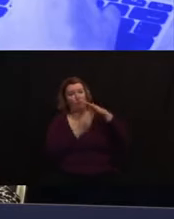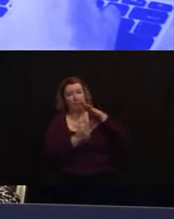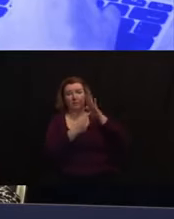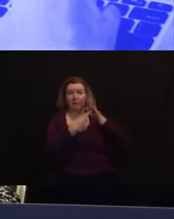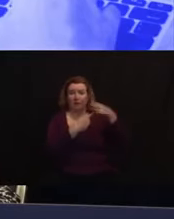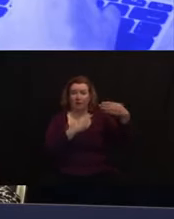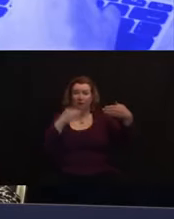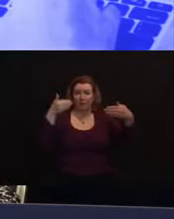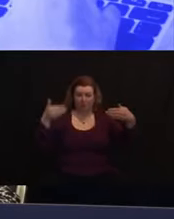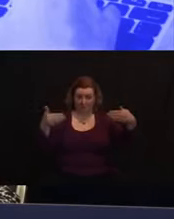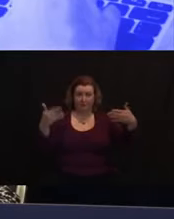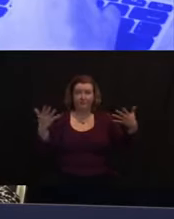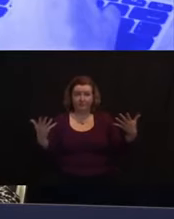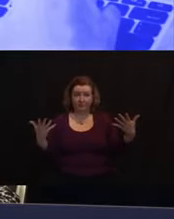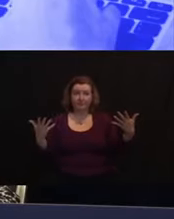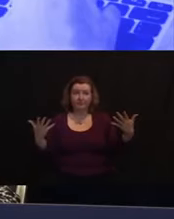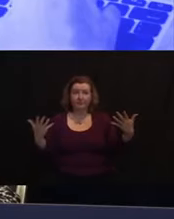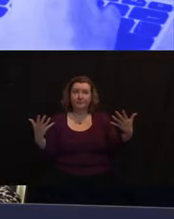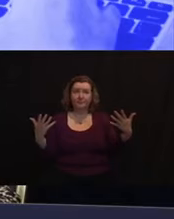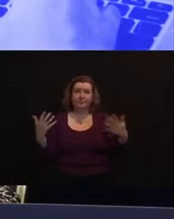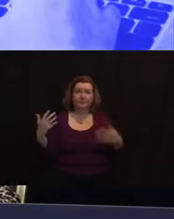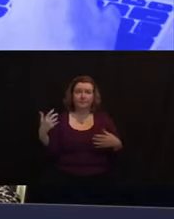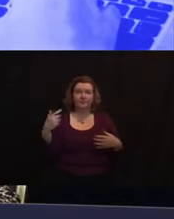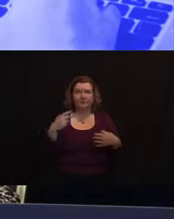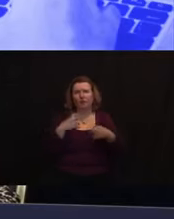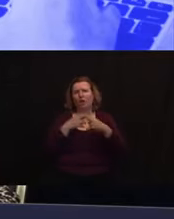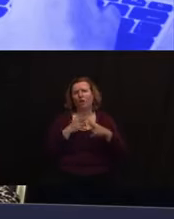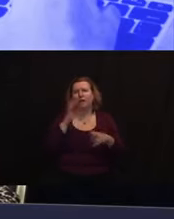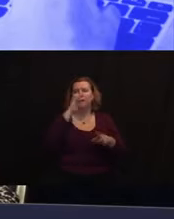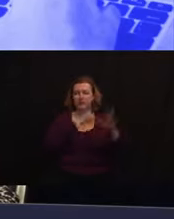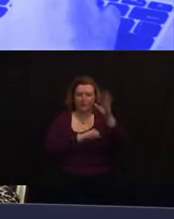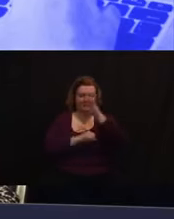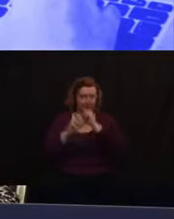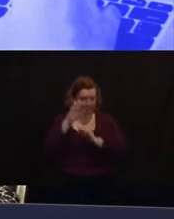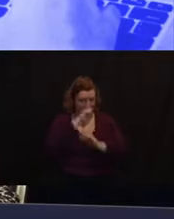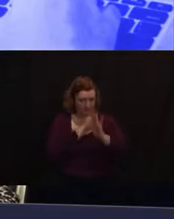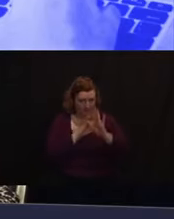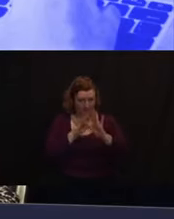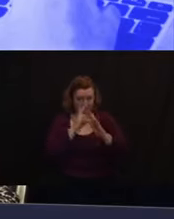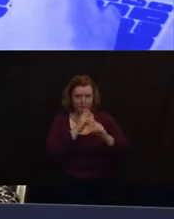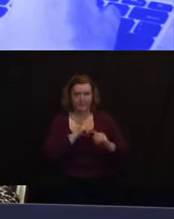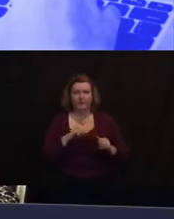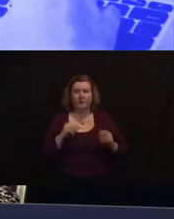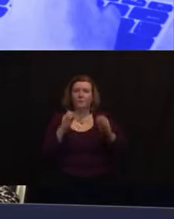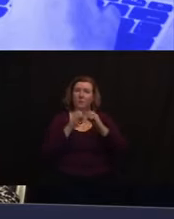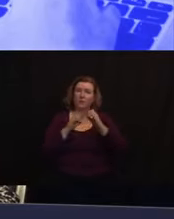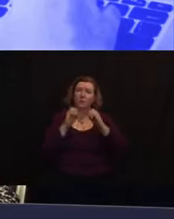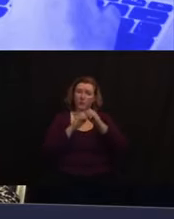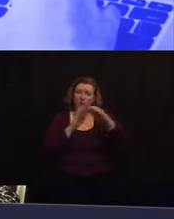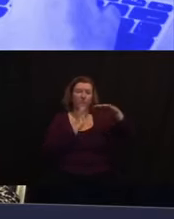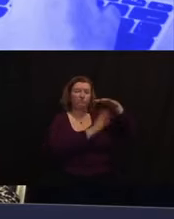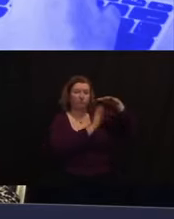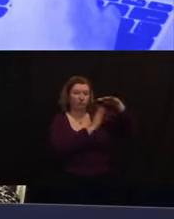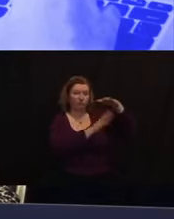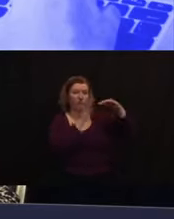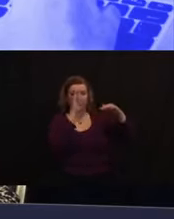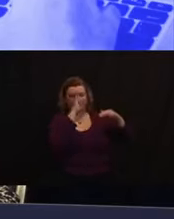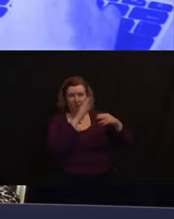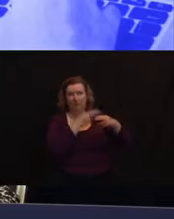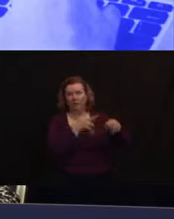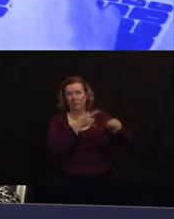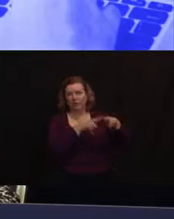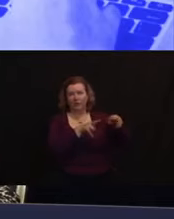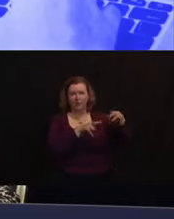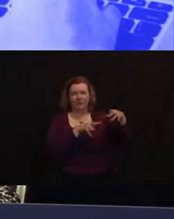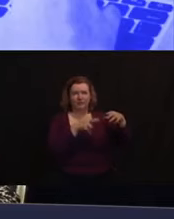our assumptions, and they are assumptions, show increasing hospitalizations April through May with a